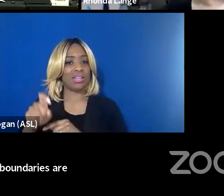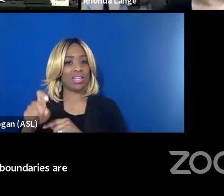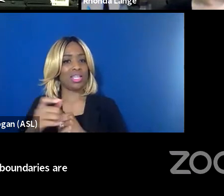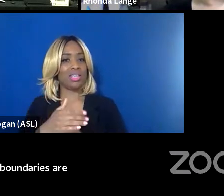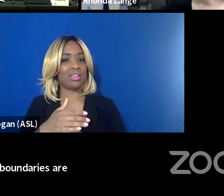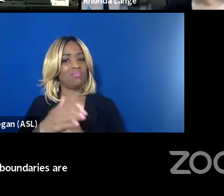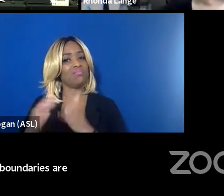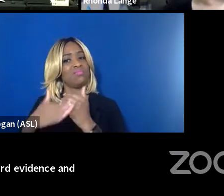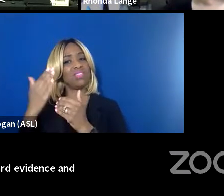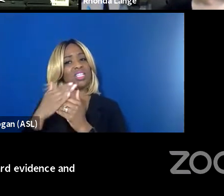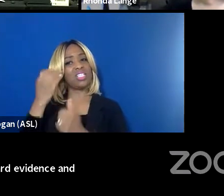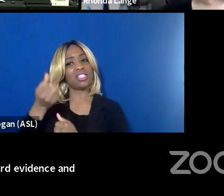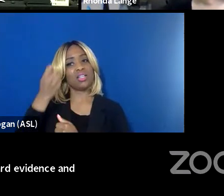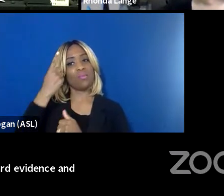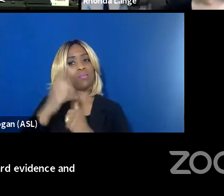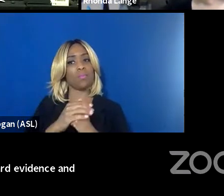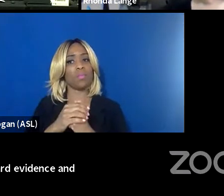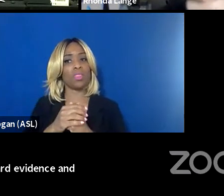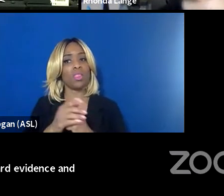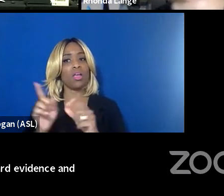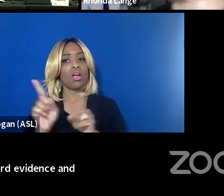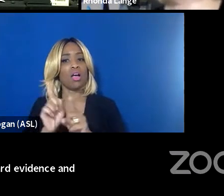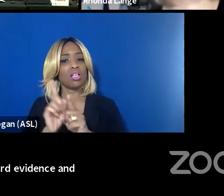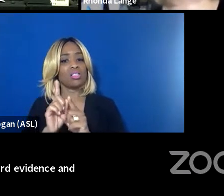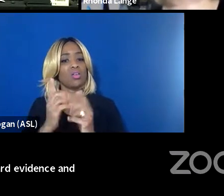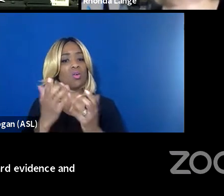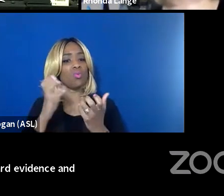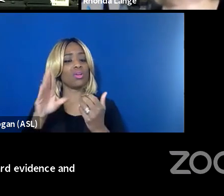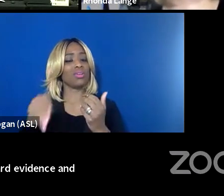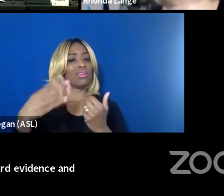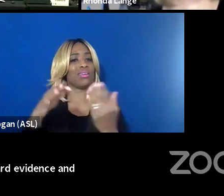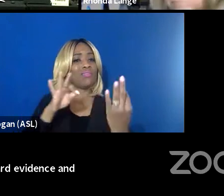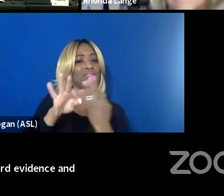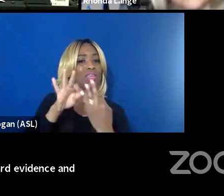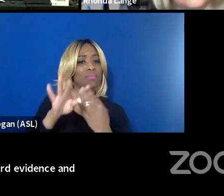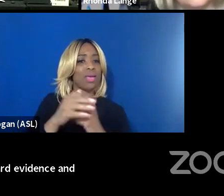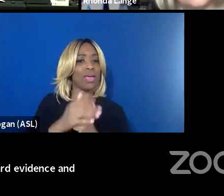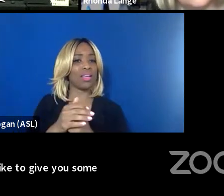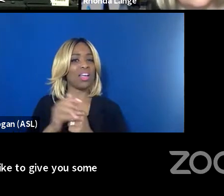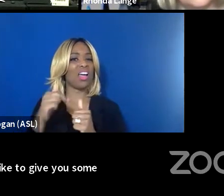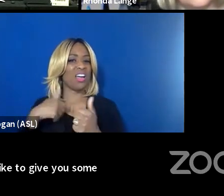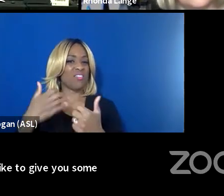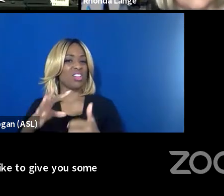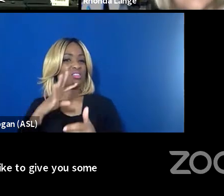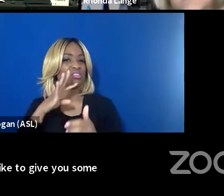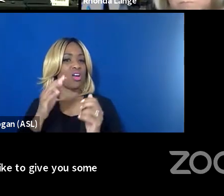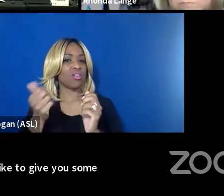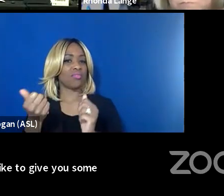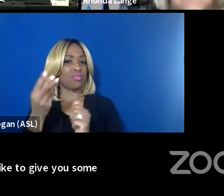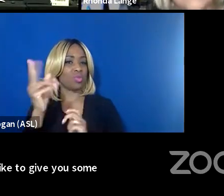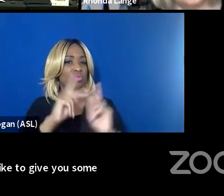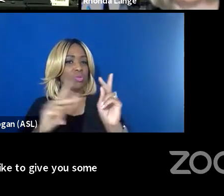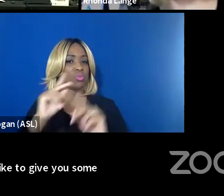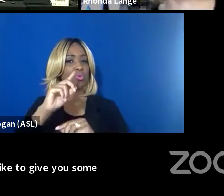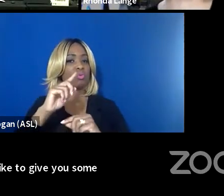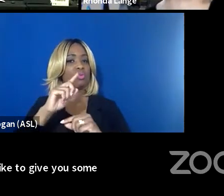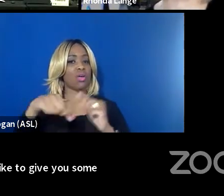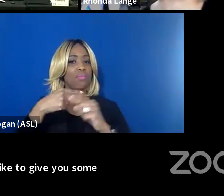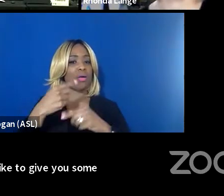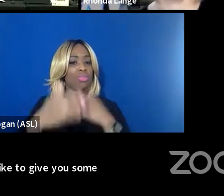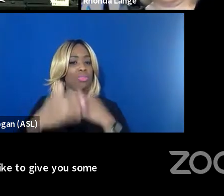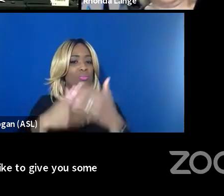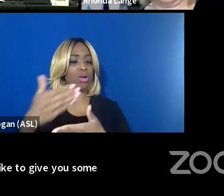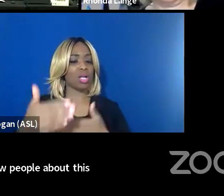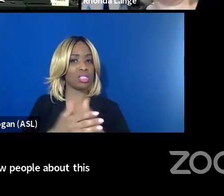understand. But I'd also like to give you some feedback as I've talked to a few people about this process and what's going on.